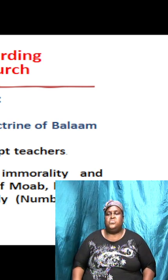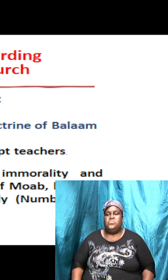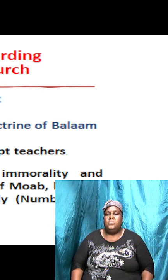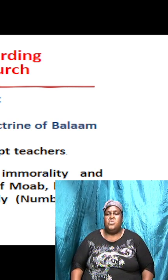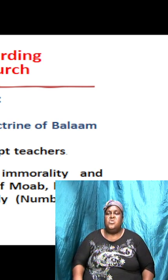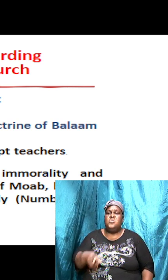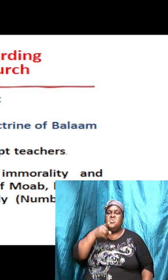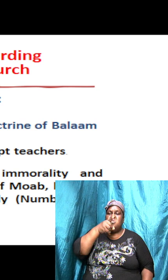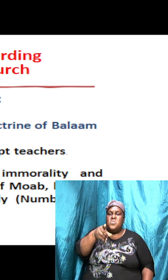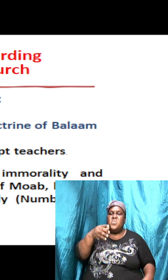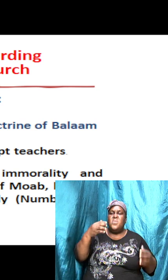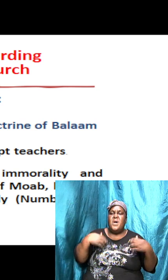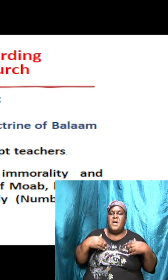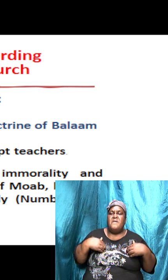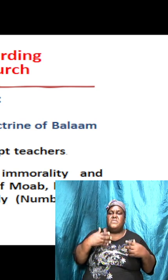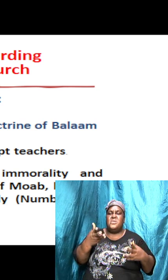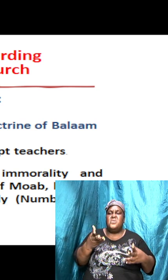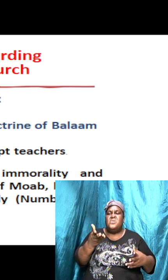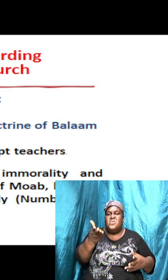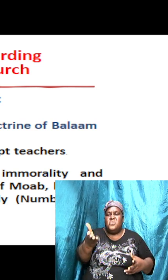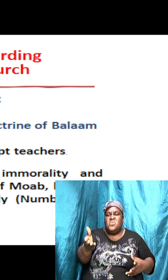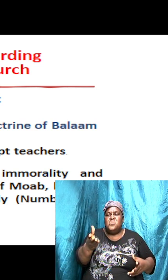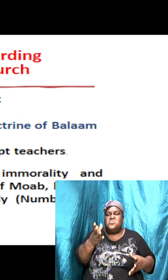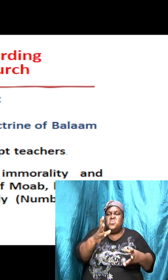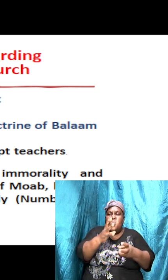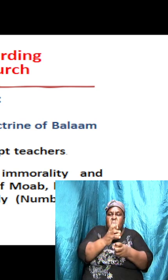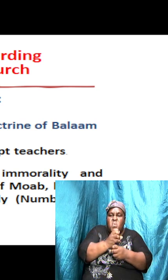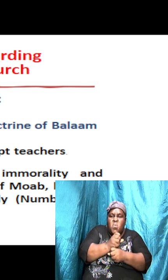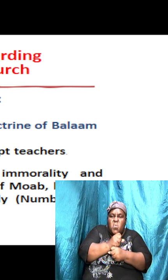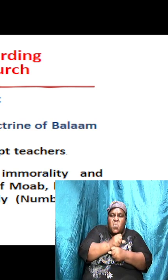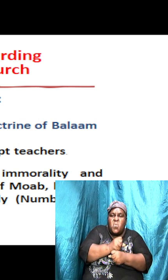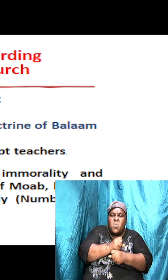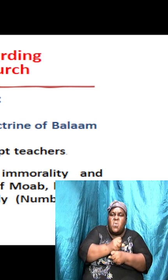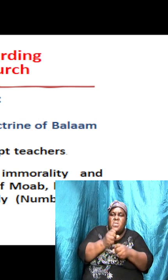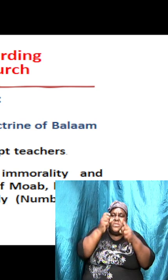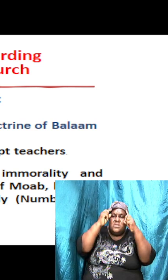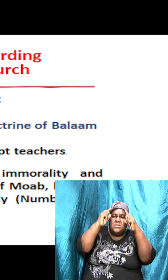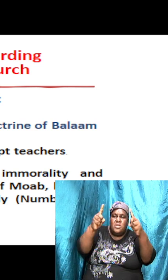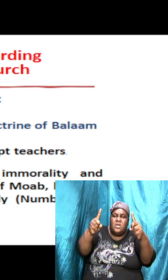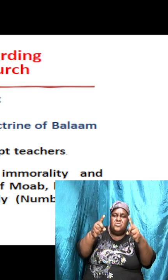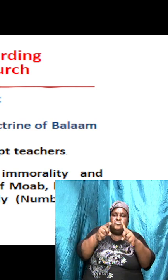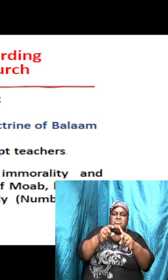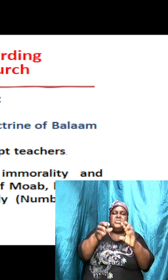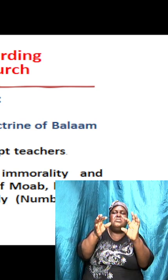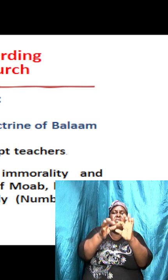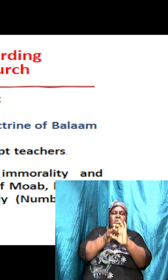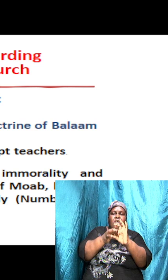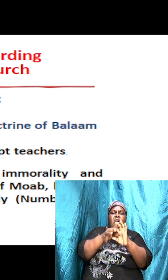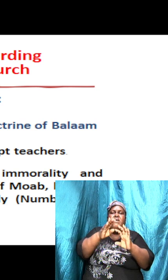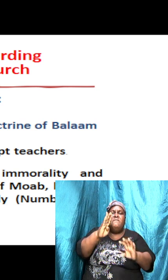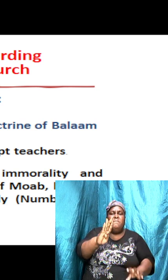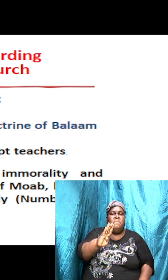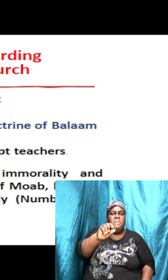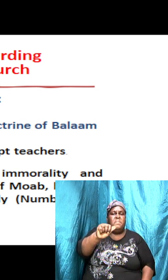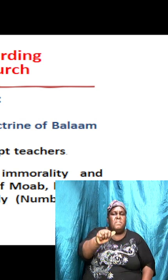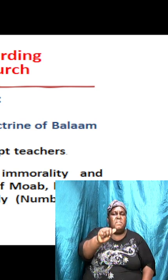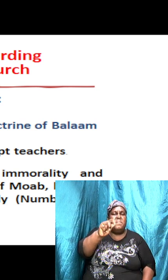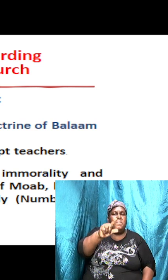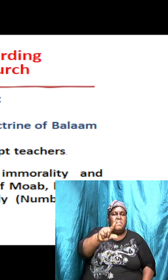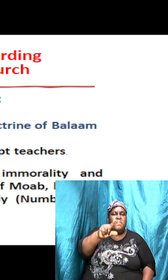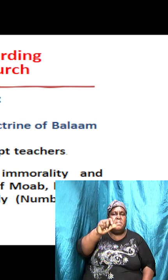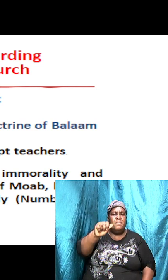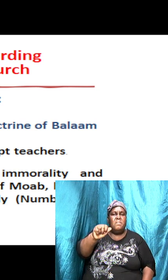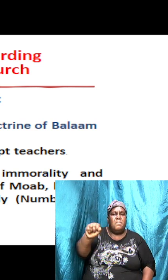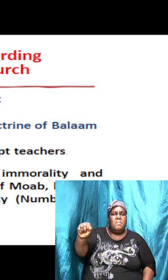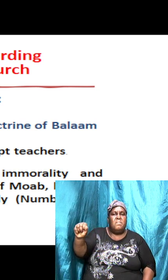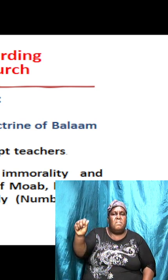You have there those who hold the doctrine of Balaam. No,